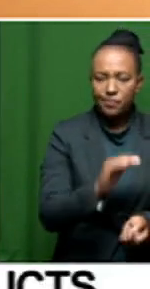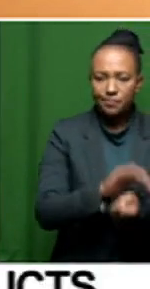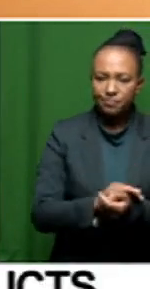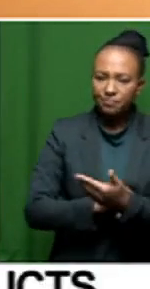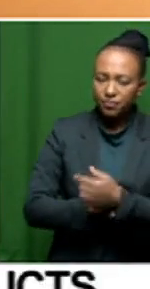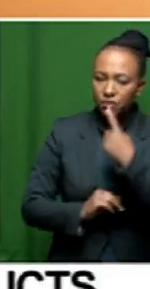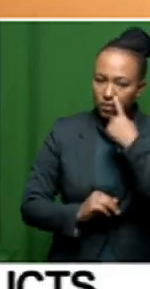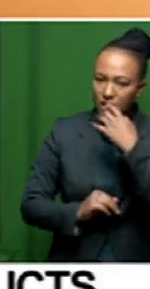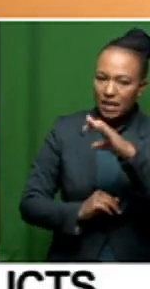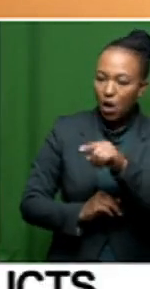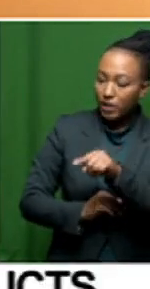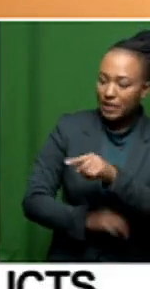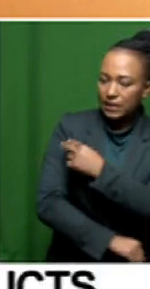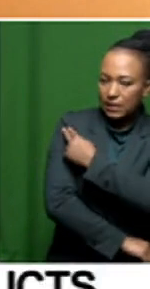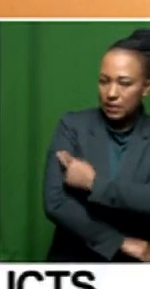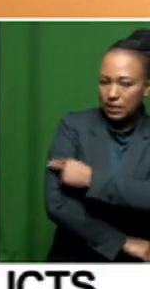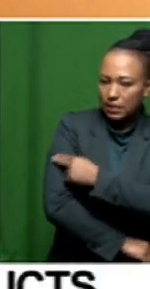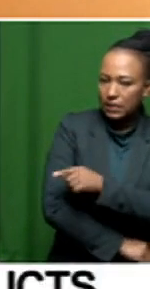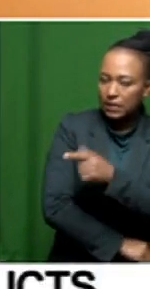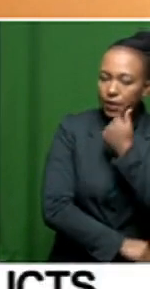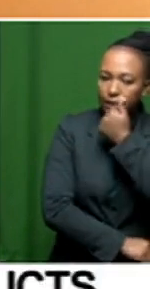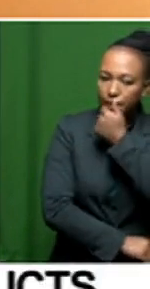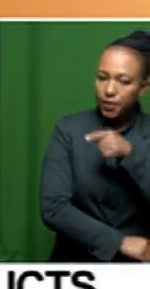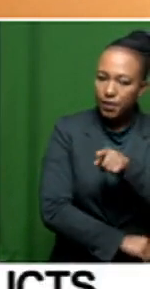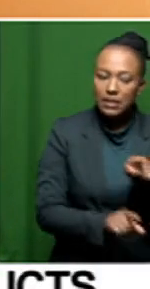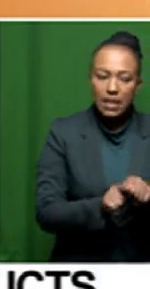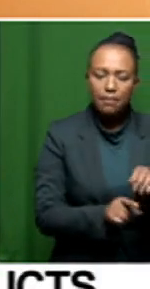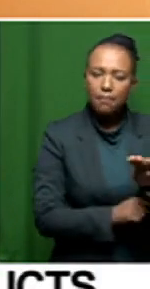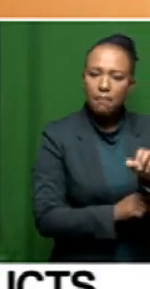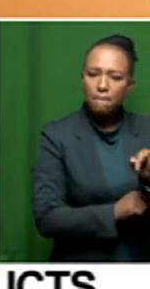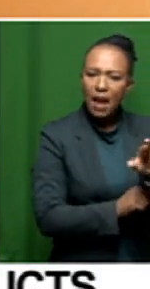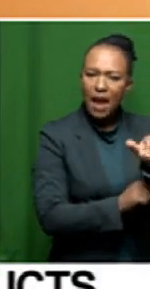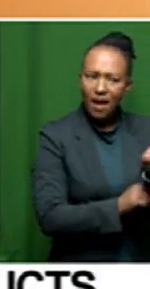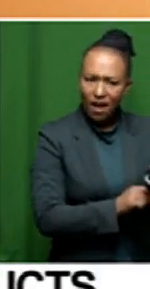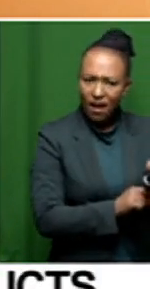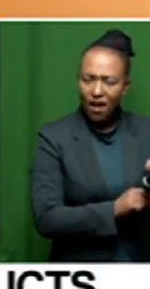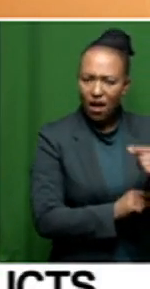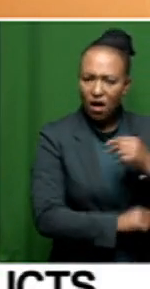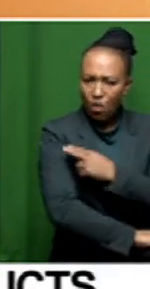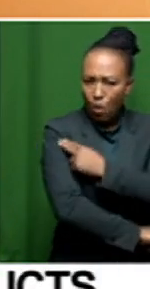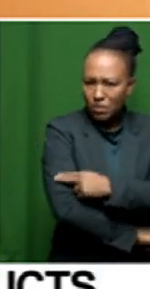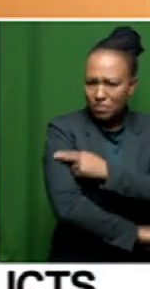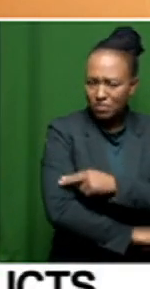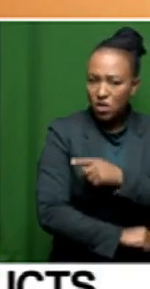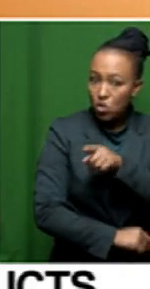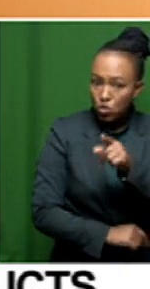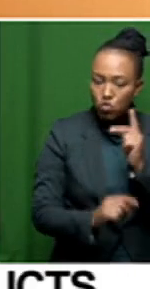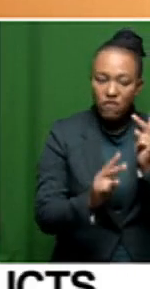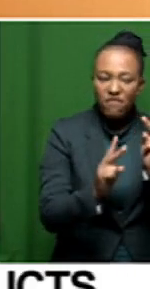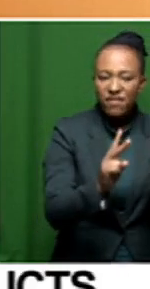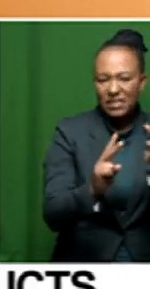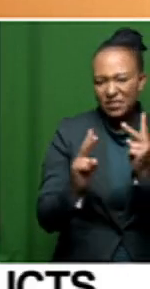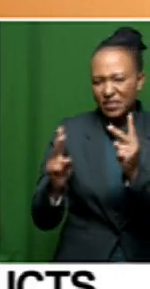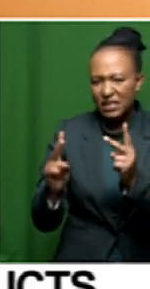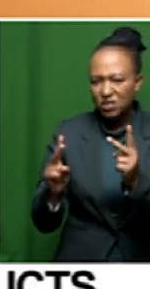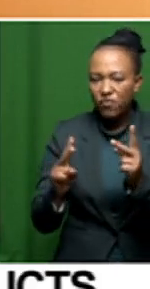at Charlotte Maxeke and recently at the Chris Hani Baragwanath hospitals. So what did your visit to these